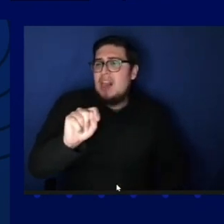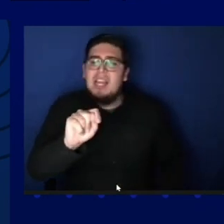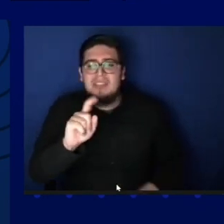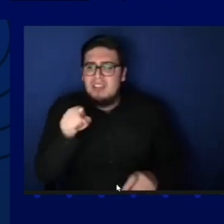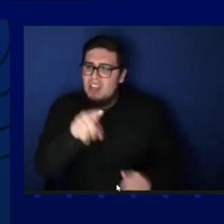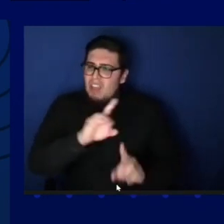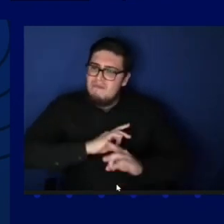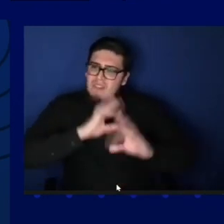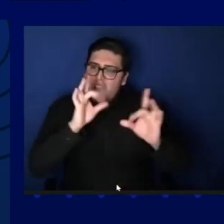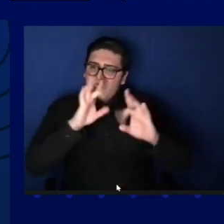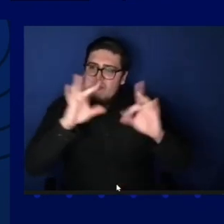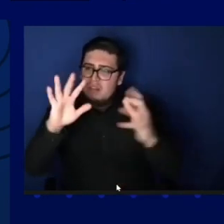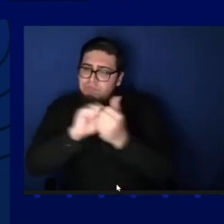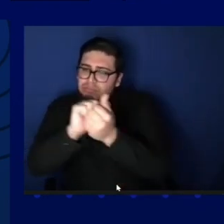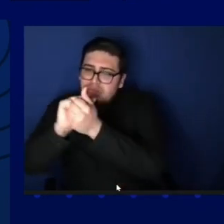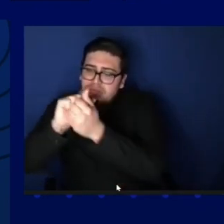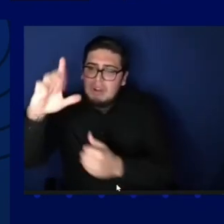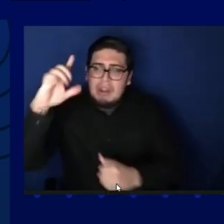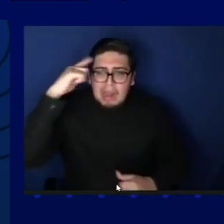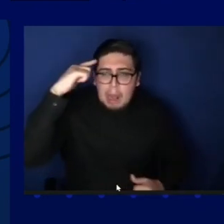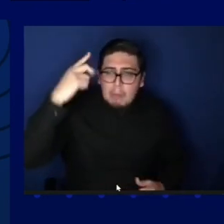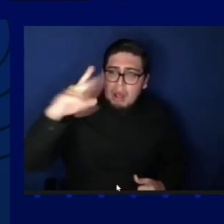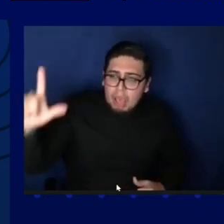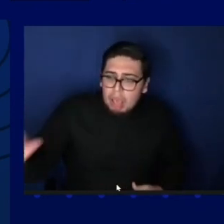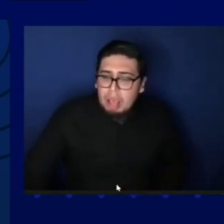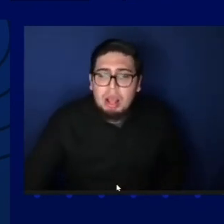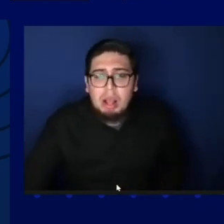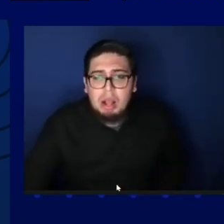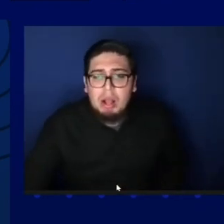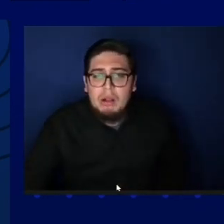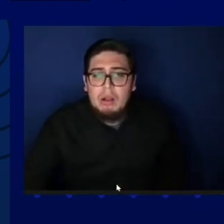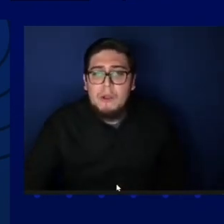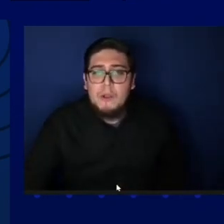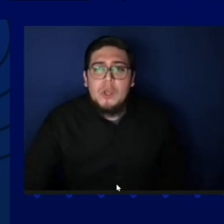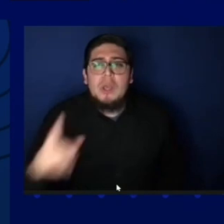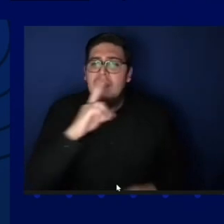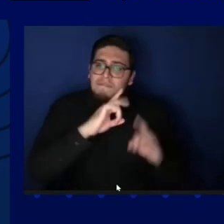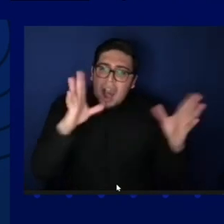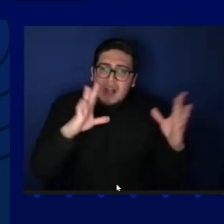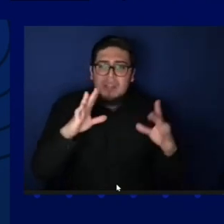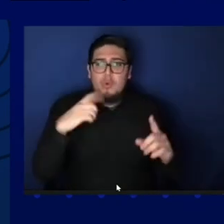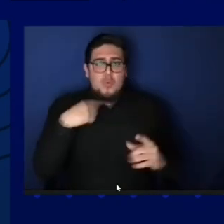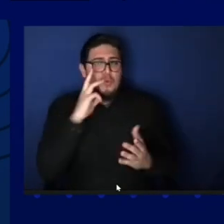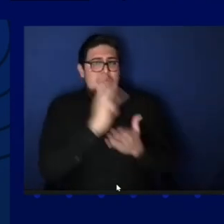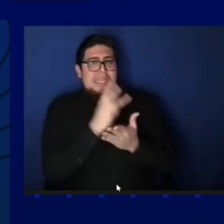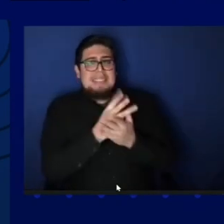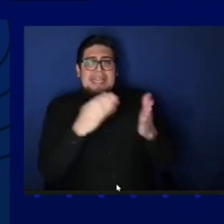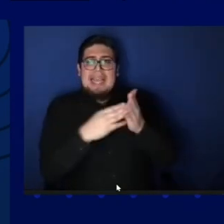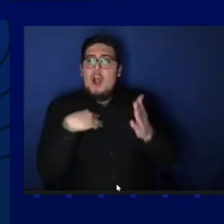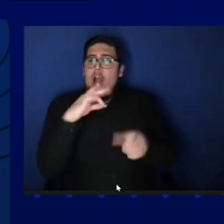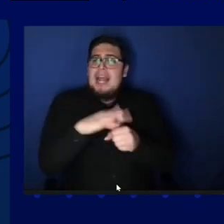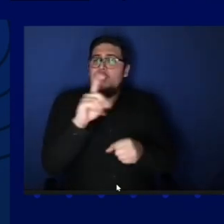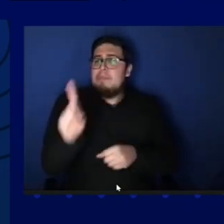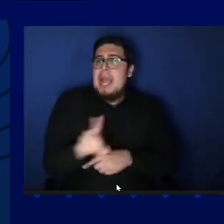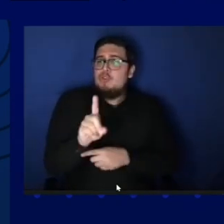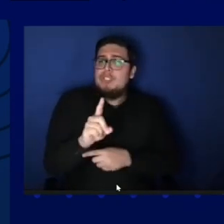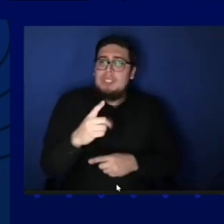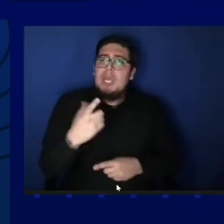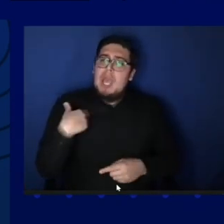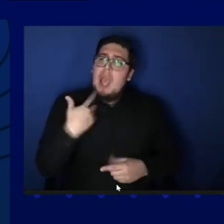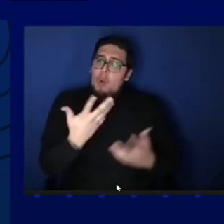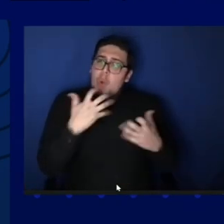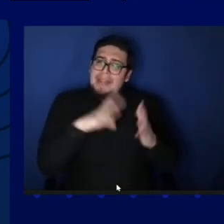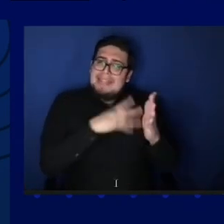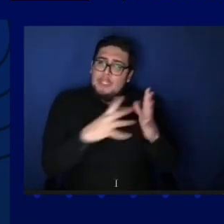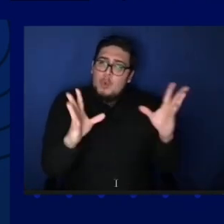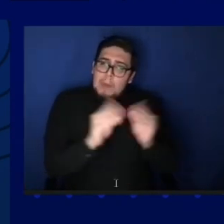need to meet with the congressman to discuss passing critical democracy reform with HR 1. I would like to schedule a